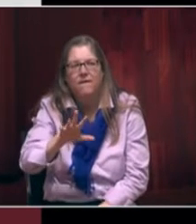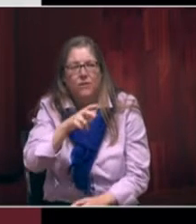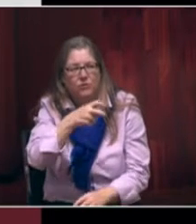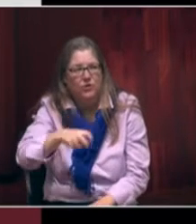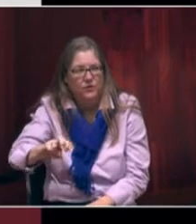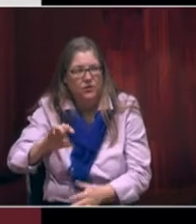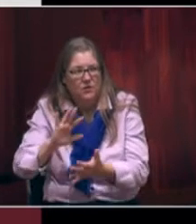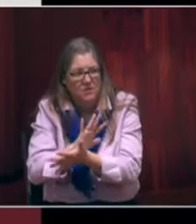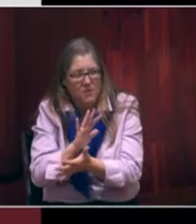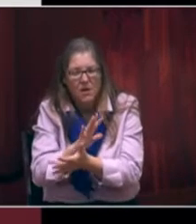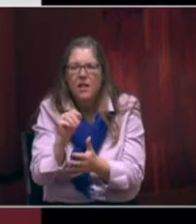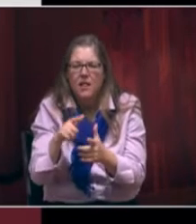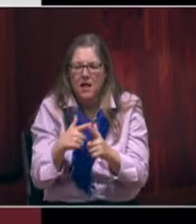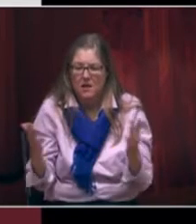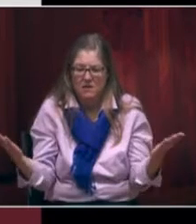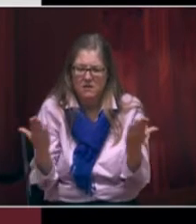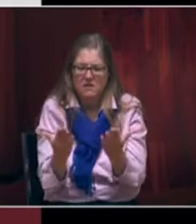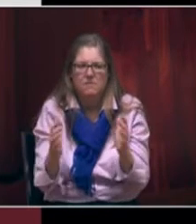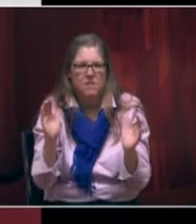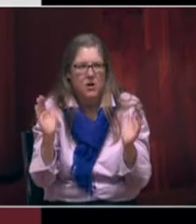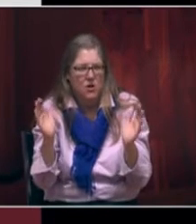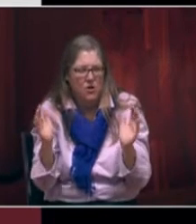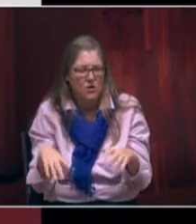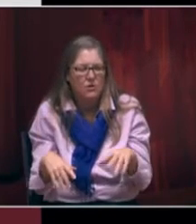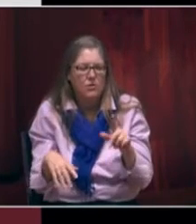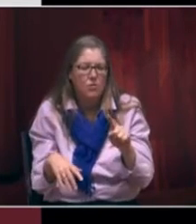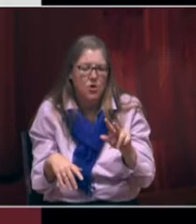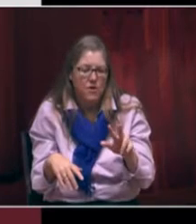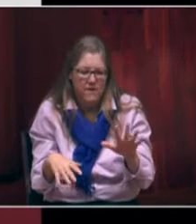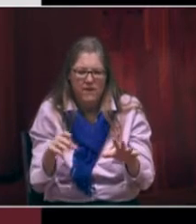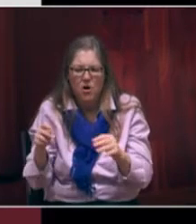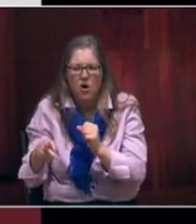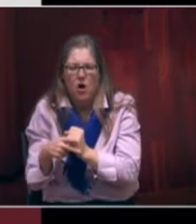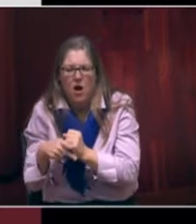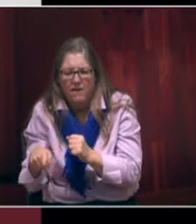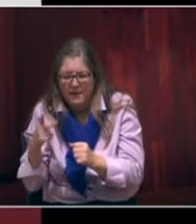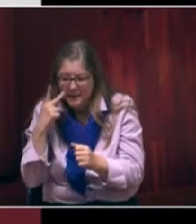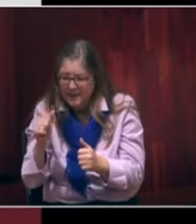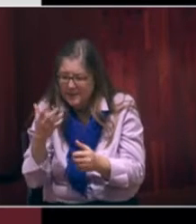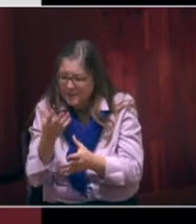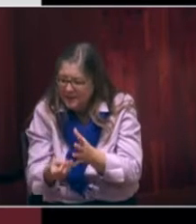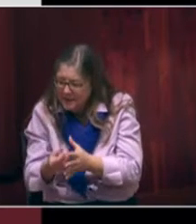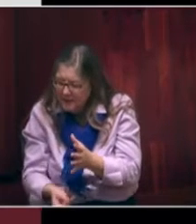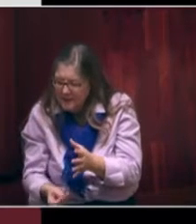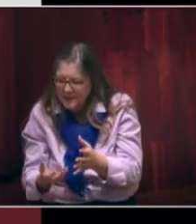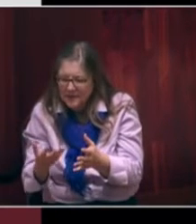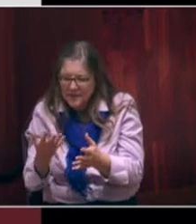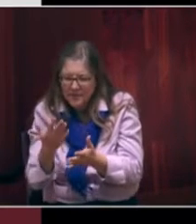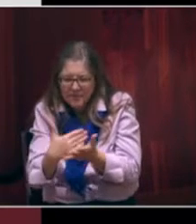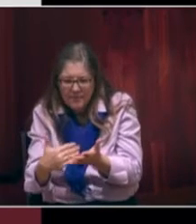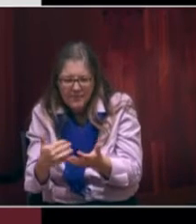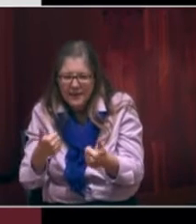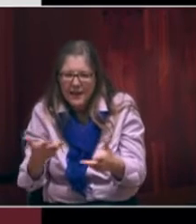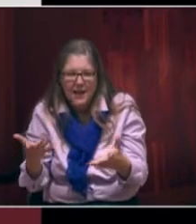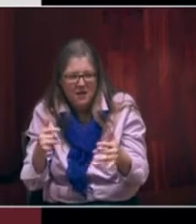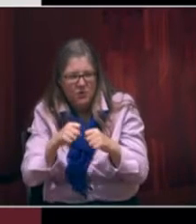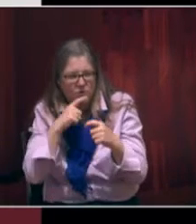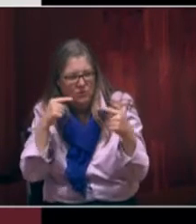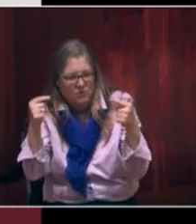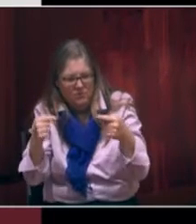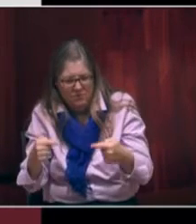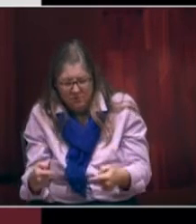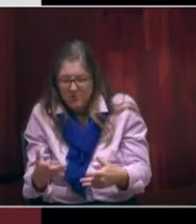documentation, and closely compare the 135 against ARCUS to see if there were any miskeyings or anything like that. You remember, some of our records